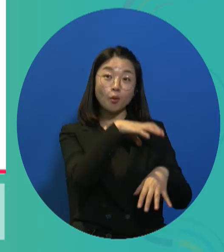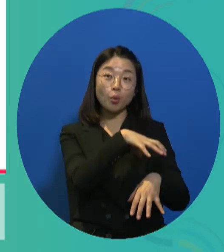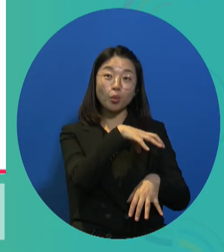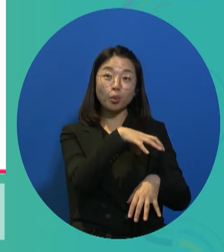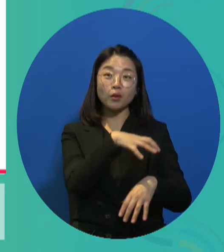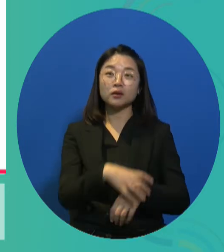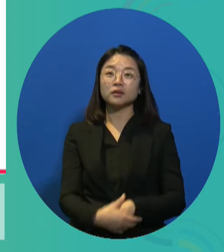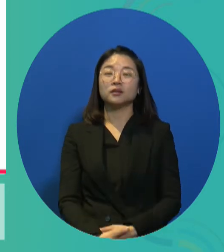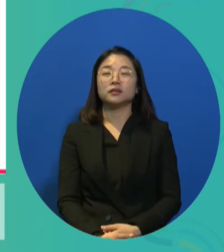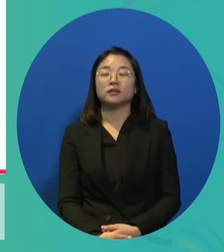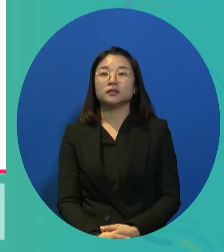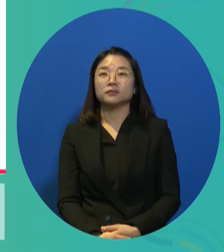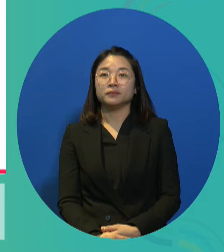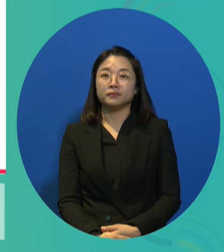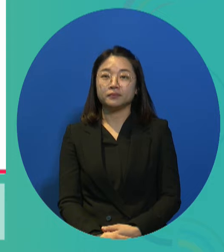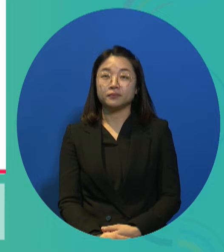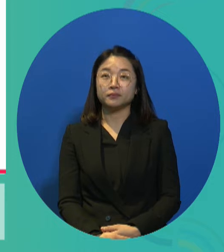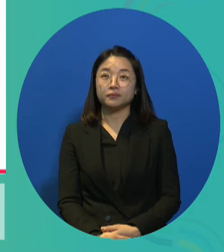the UK,